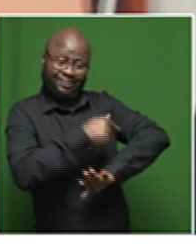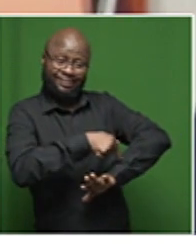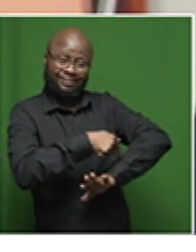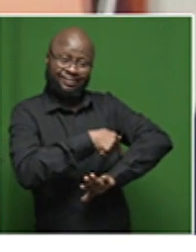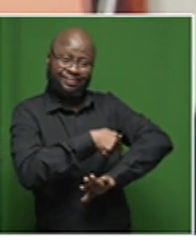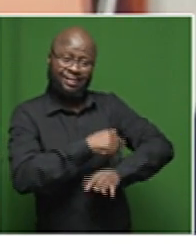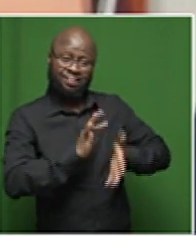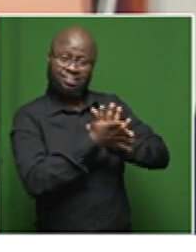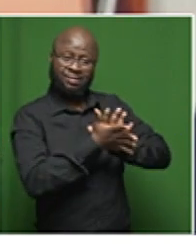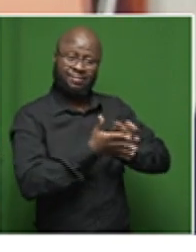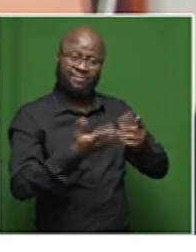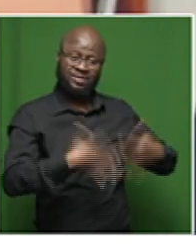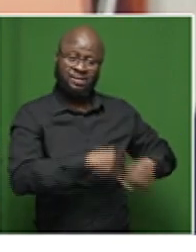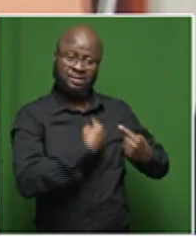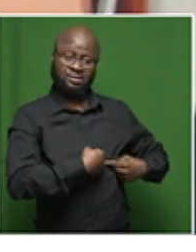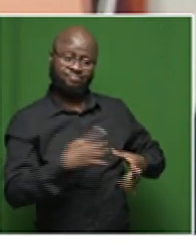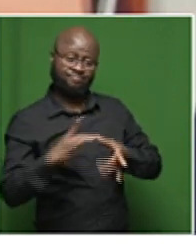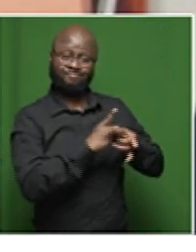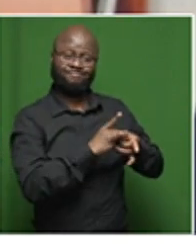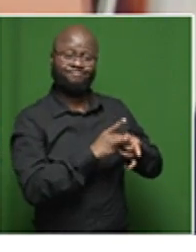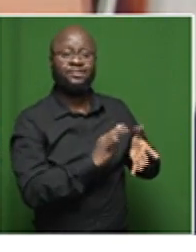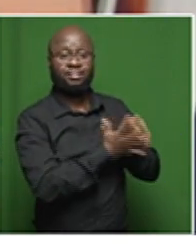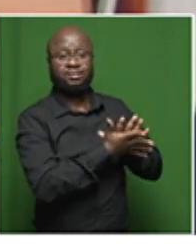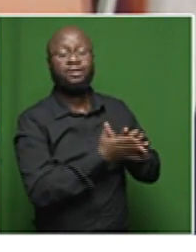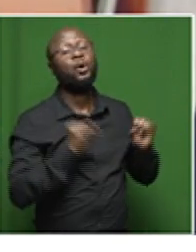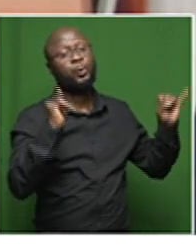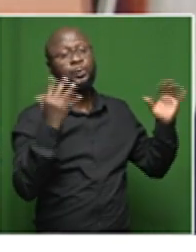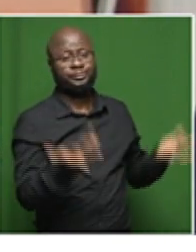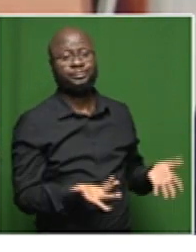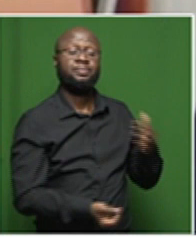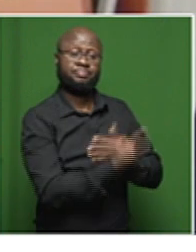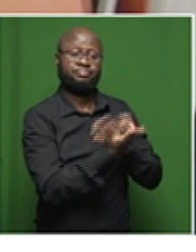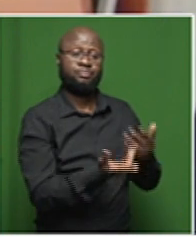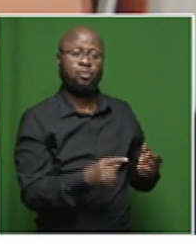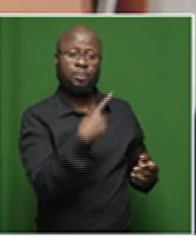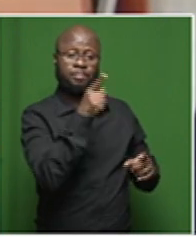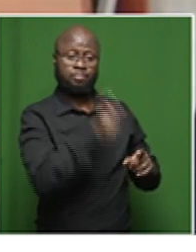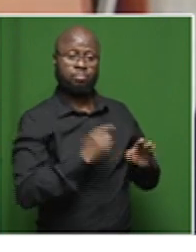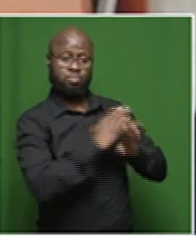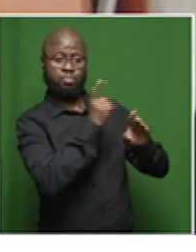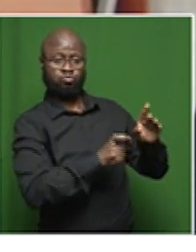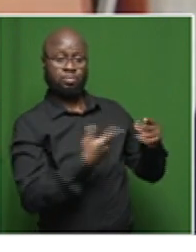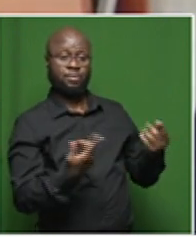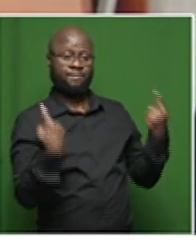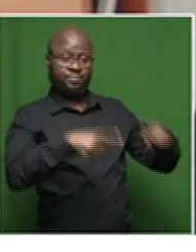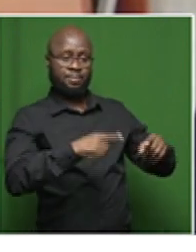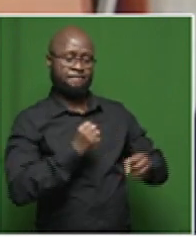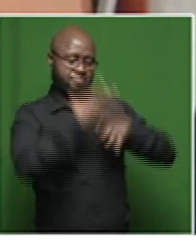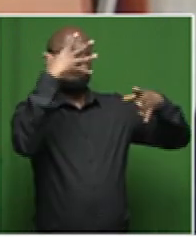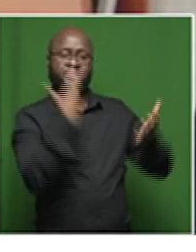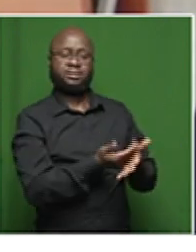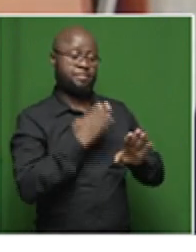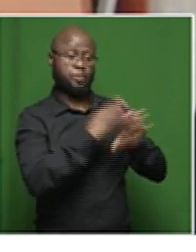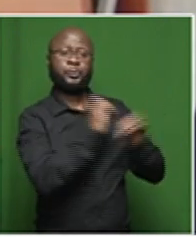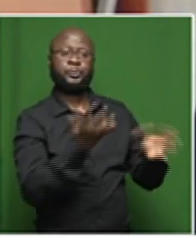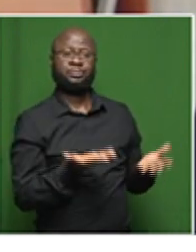vessels of the heart are involved, you can get at worst, if one of the blood vessels block completely, then it can get a heart attack. Mm. And then that can lead to heart